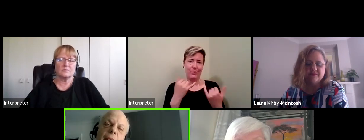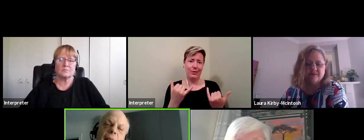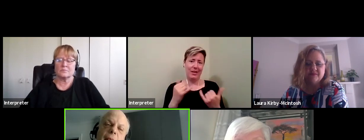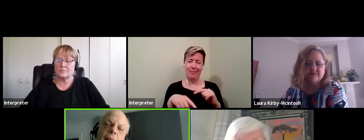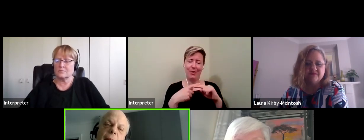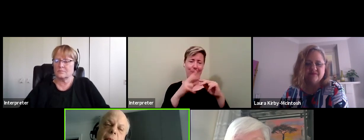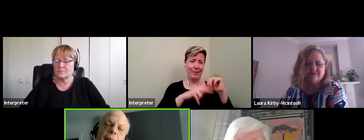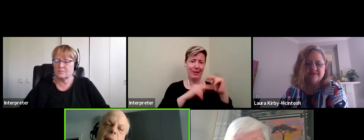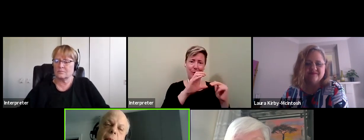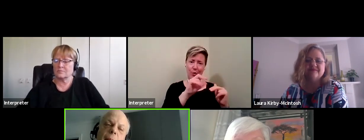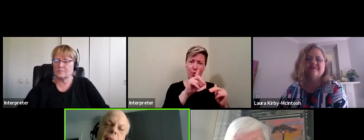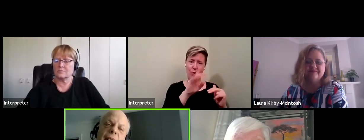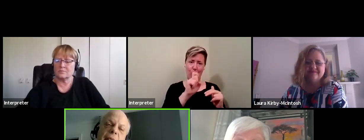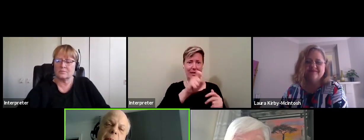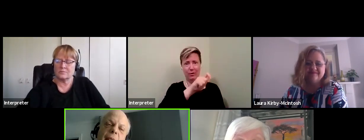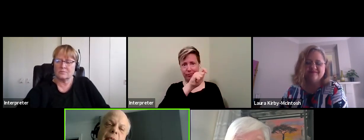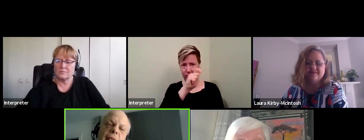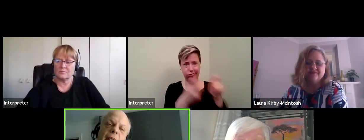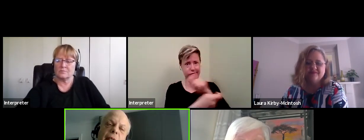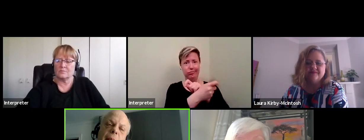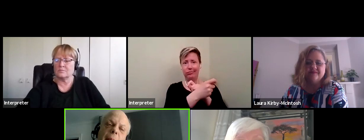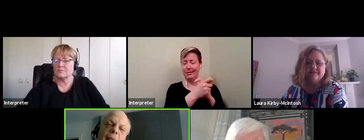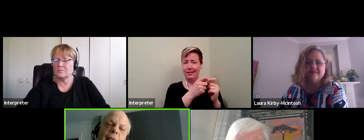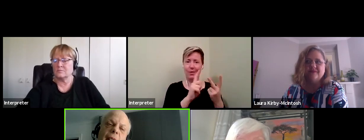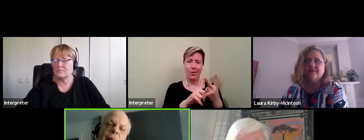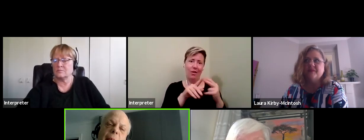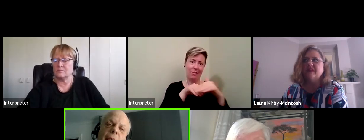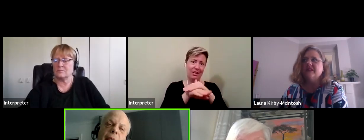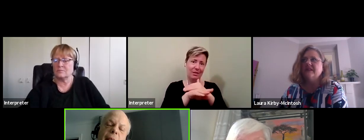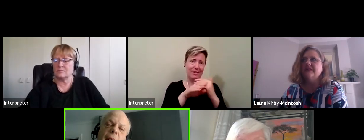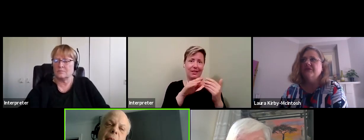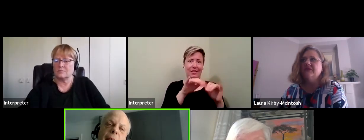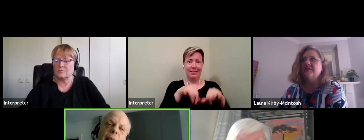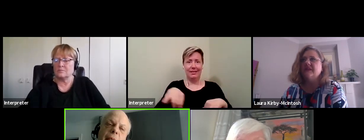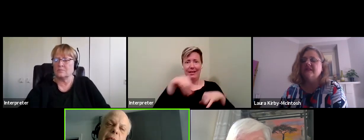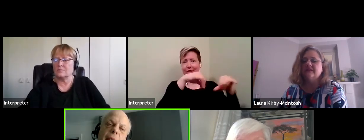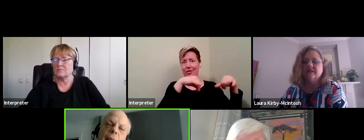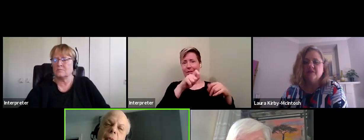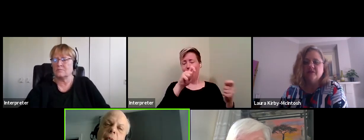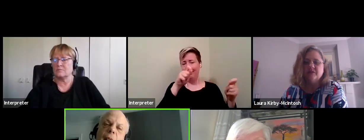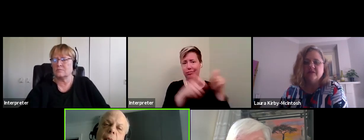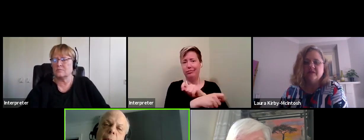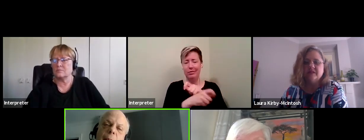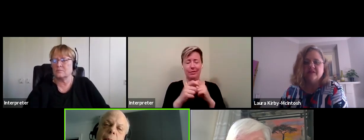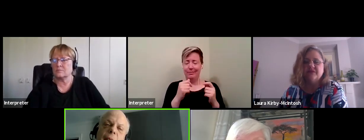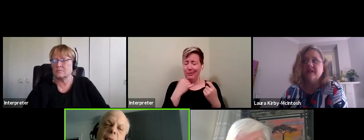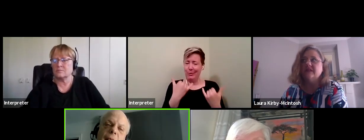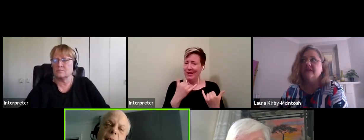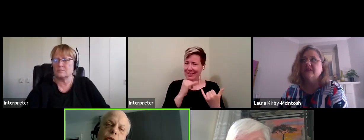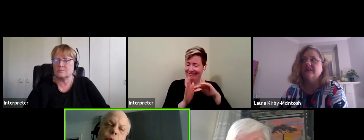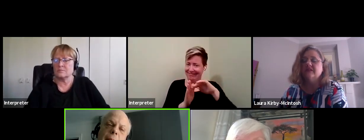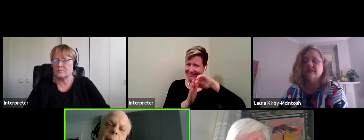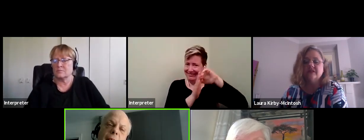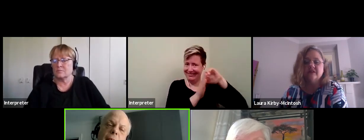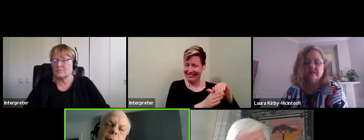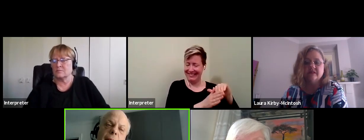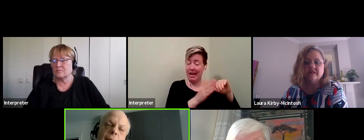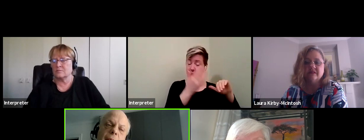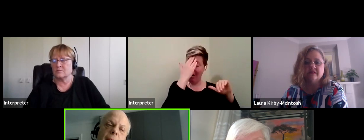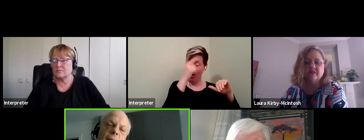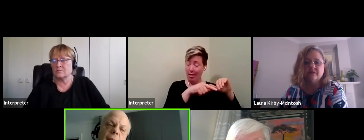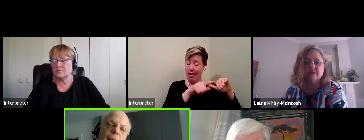though it's long overdue, or what accessibility standards should be enacted for the built environment, though it's also, frankly, extremely